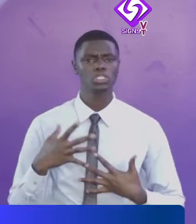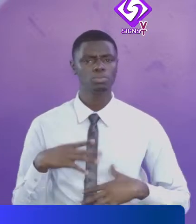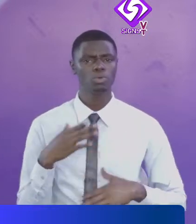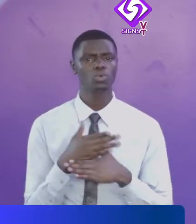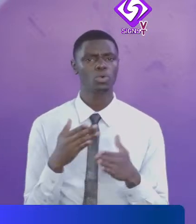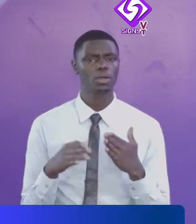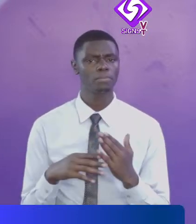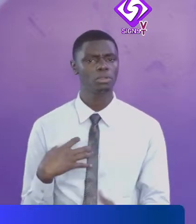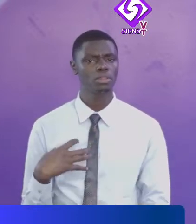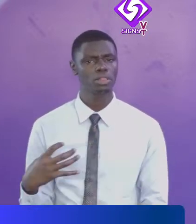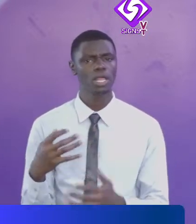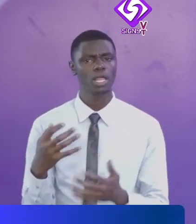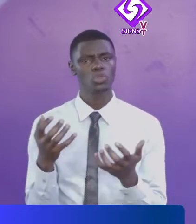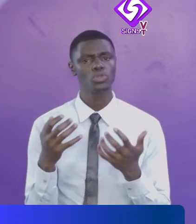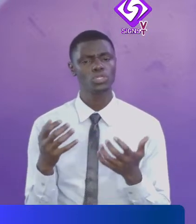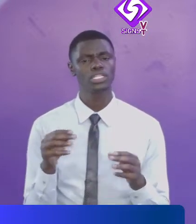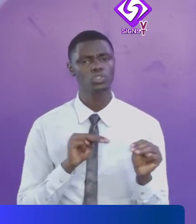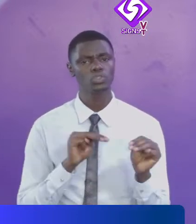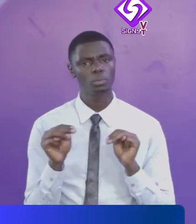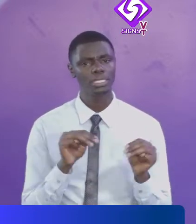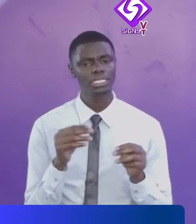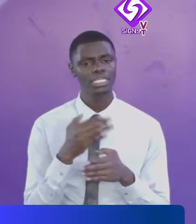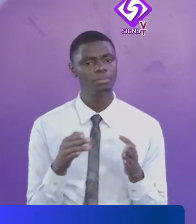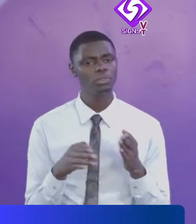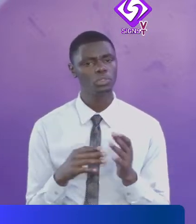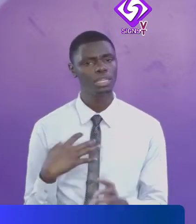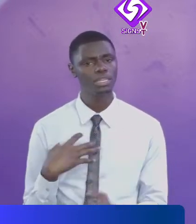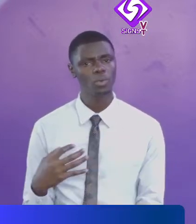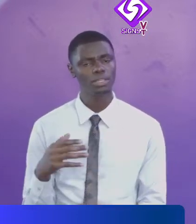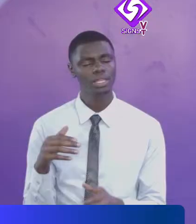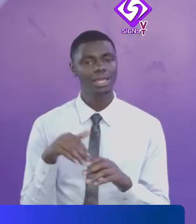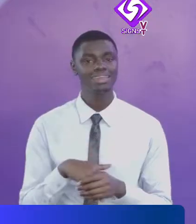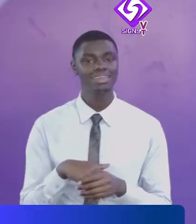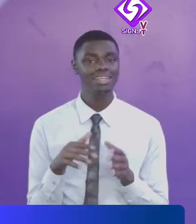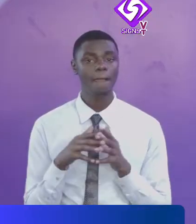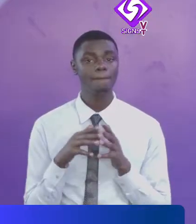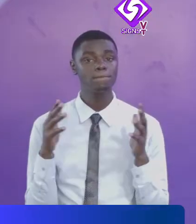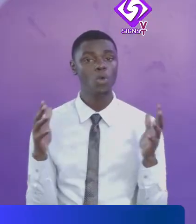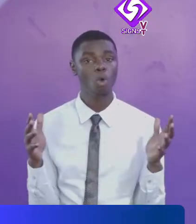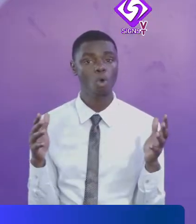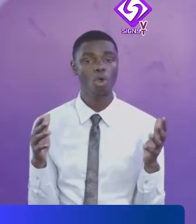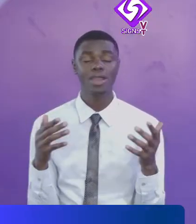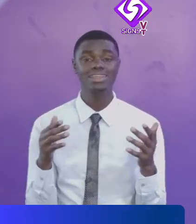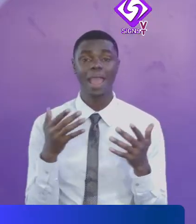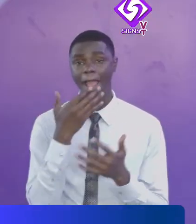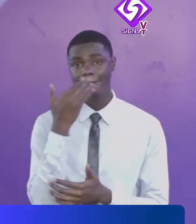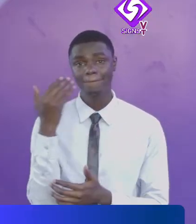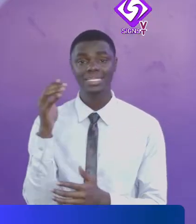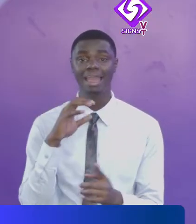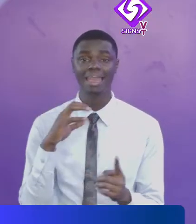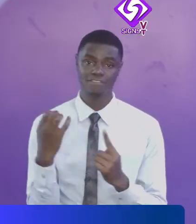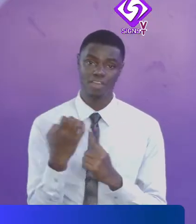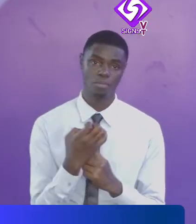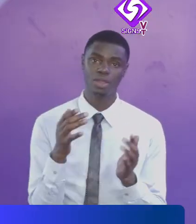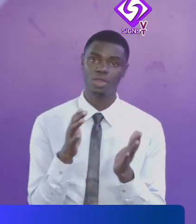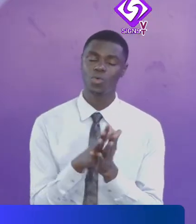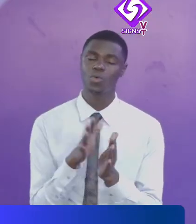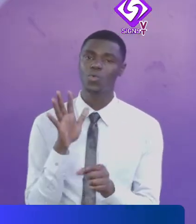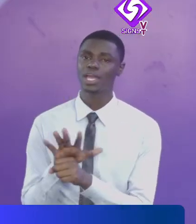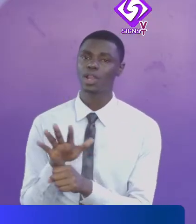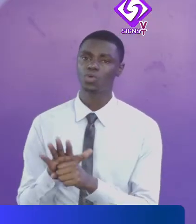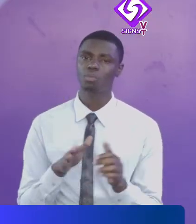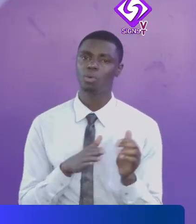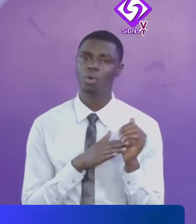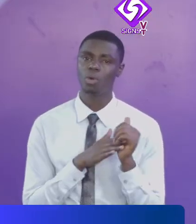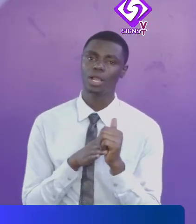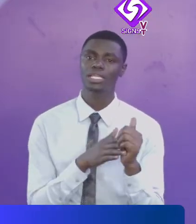we need to manage and help you build that wealth in a more, in a better environment with a lot more guidance. You